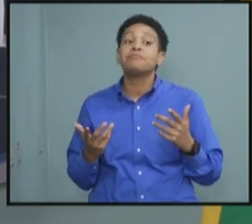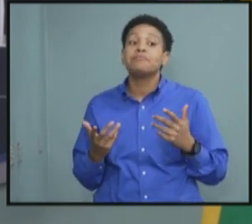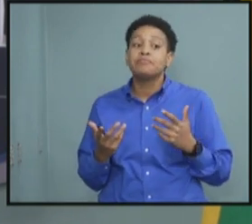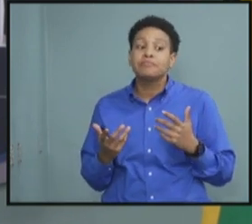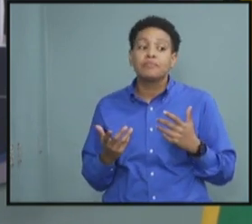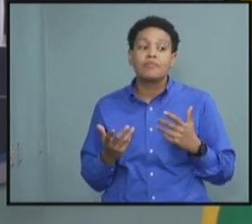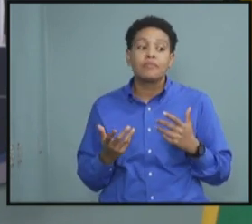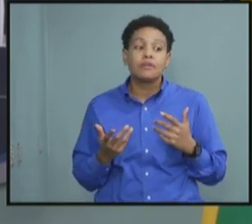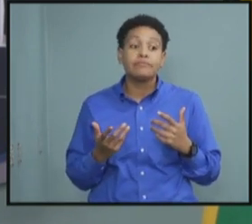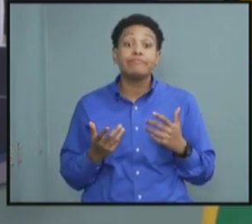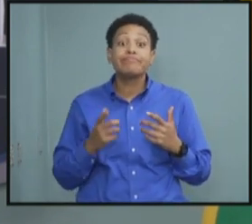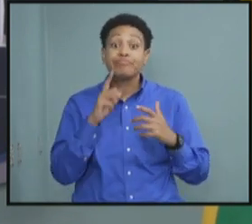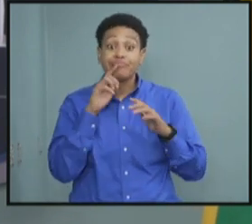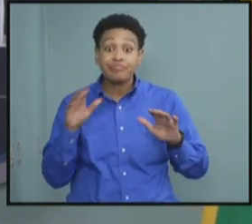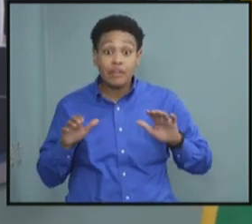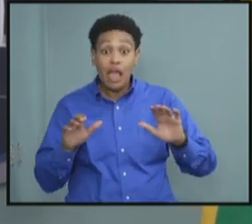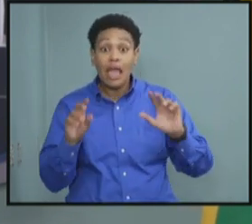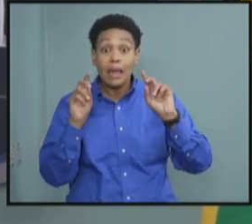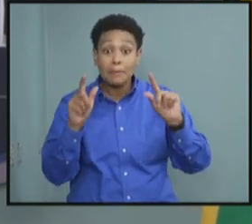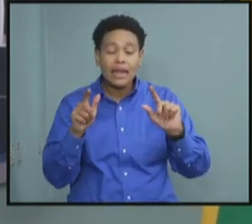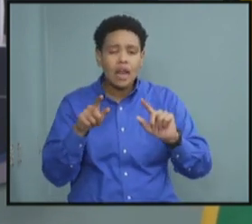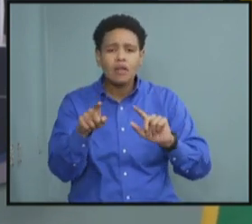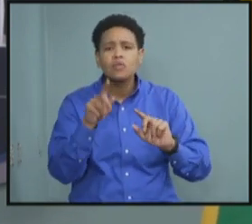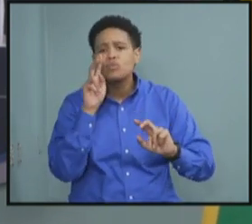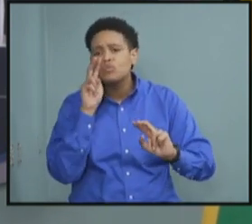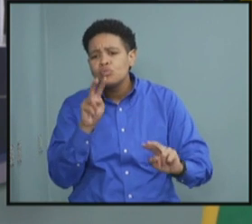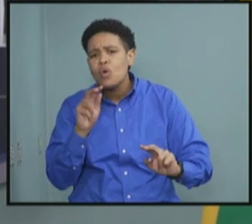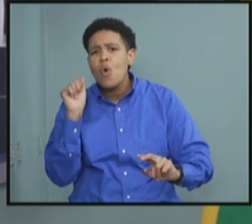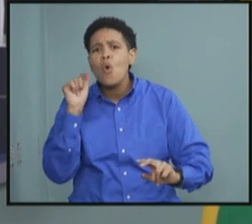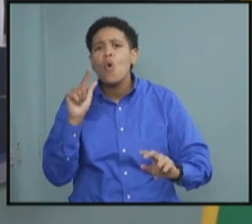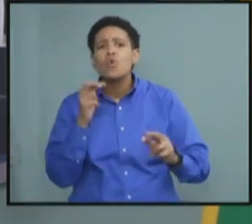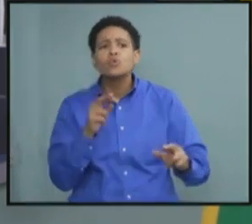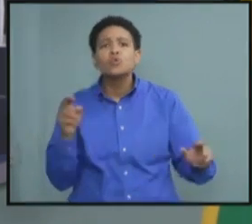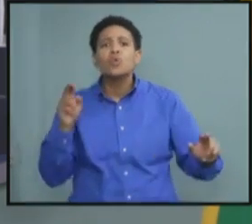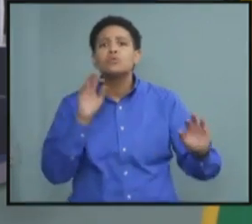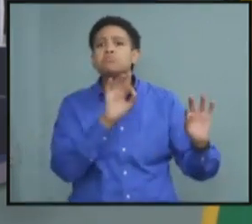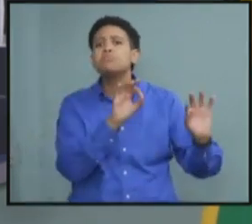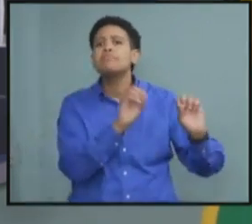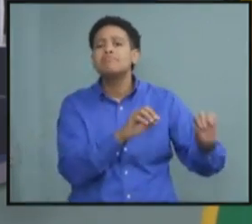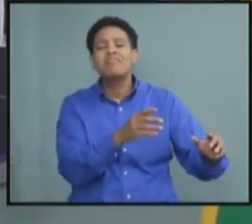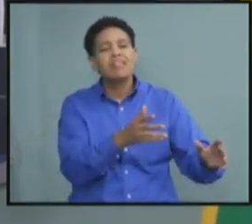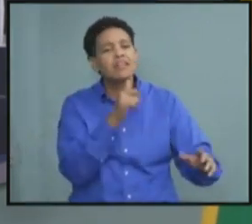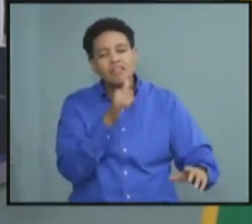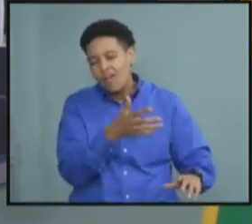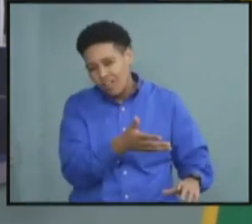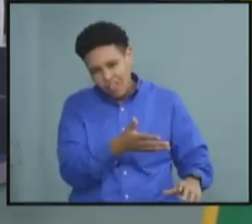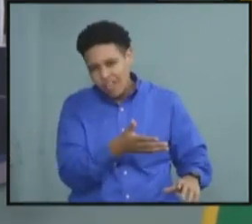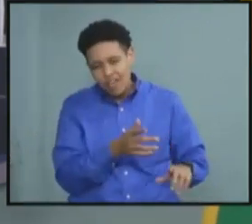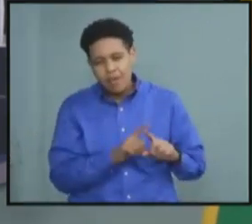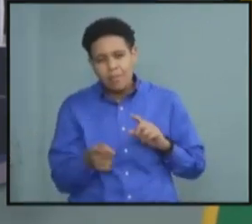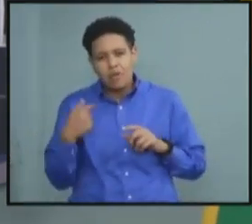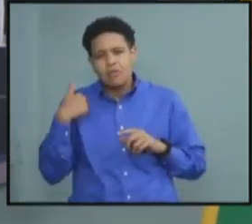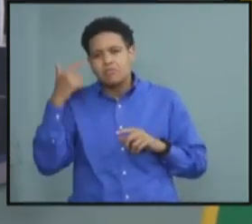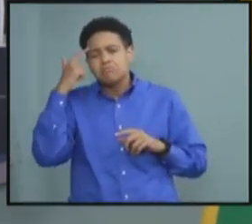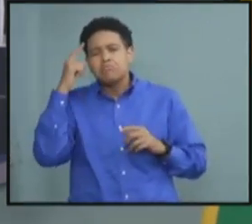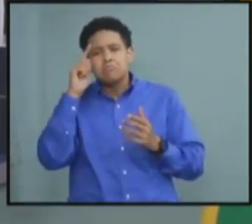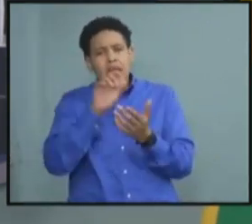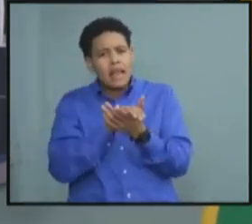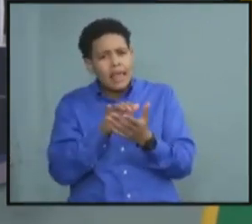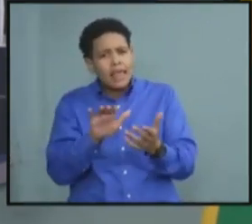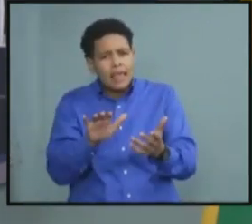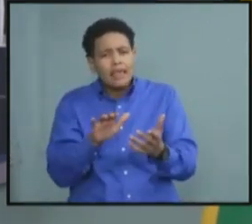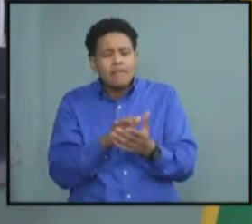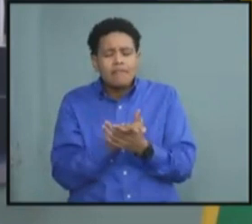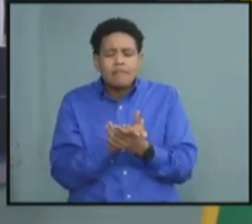So having acted, you would not have all resources in place. But I believe that